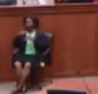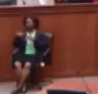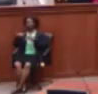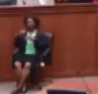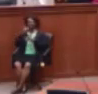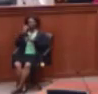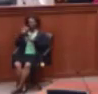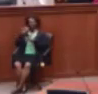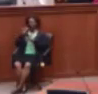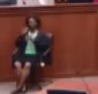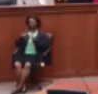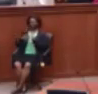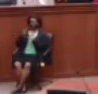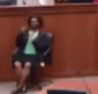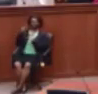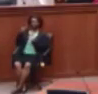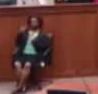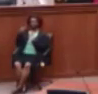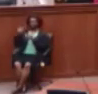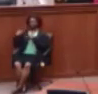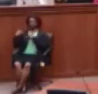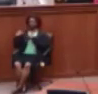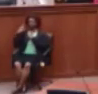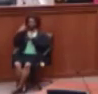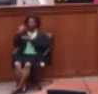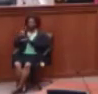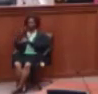with Jumpstart. And